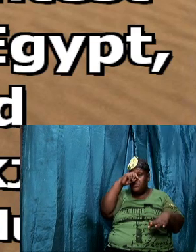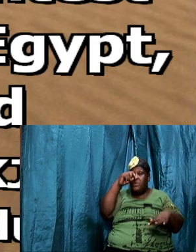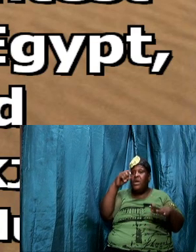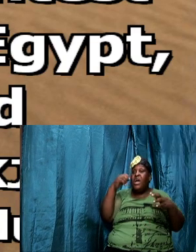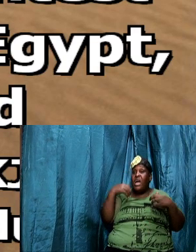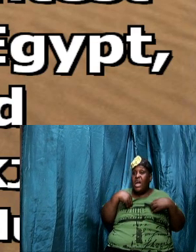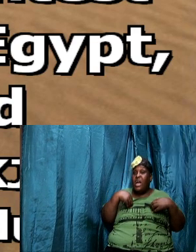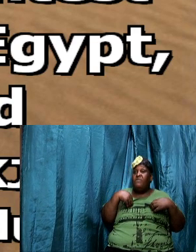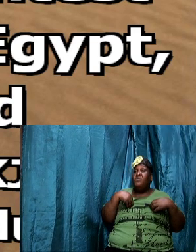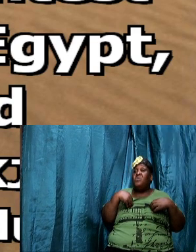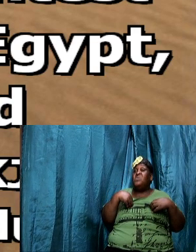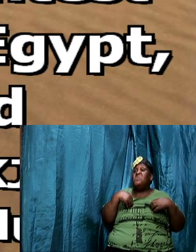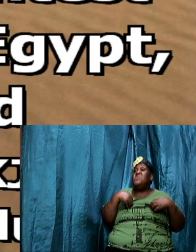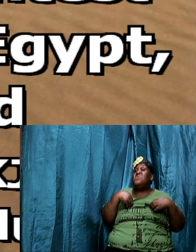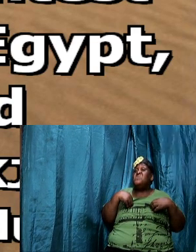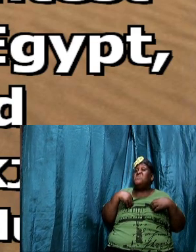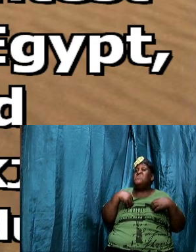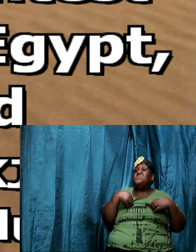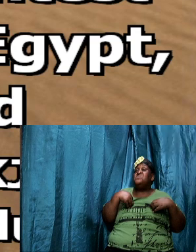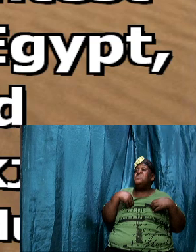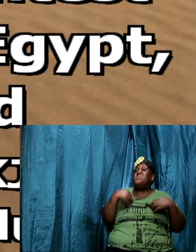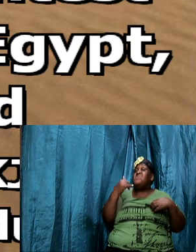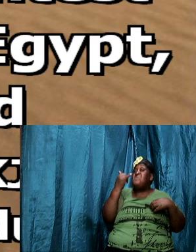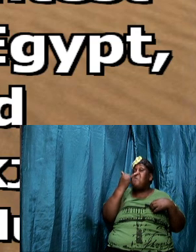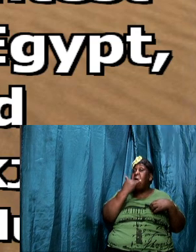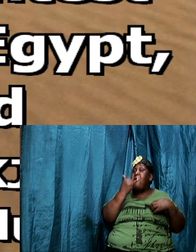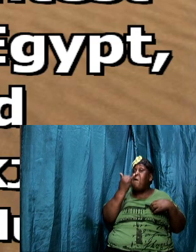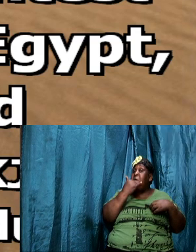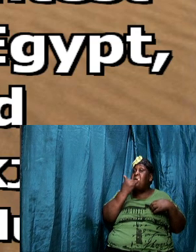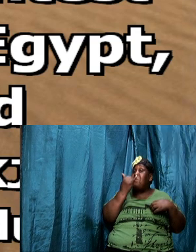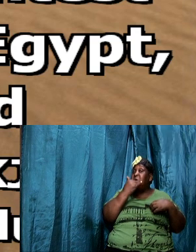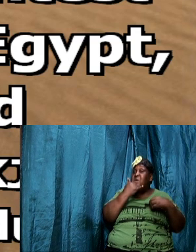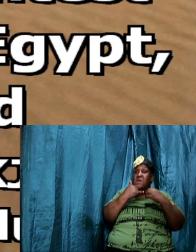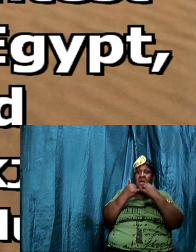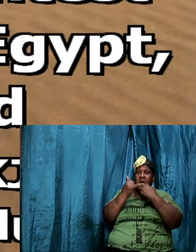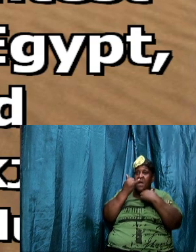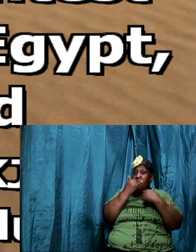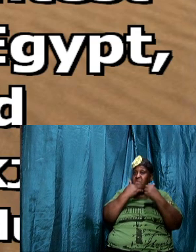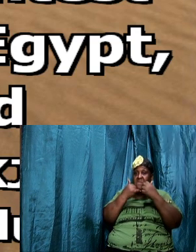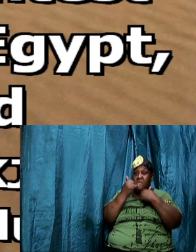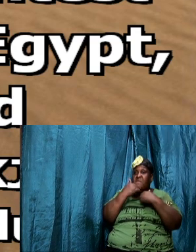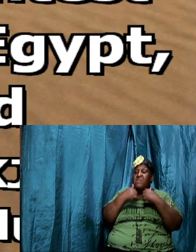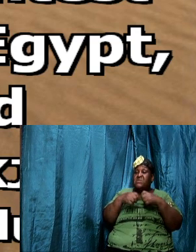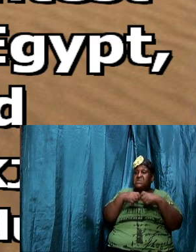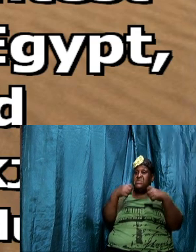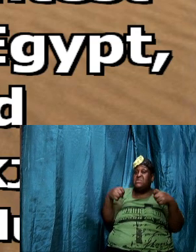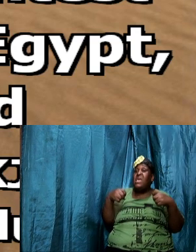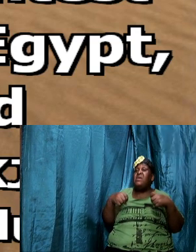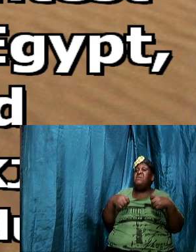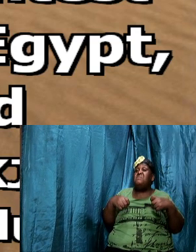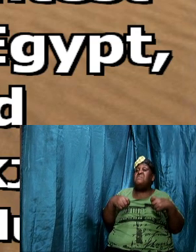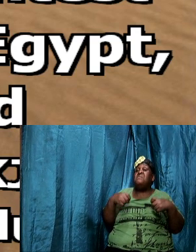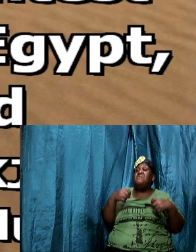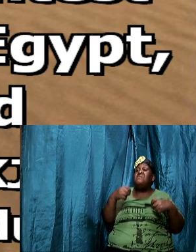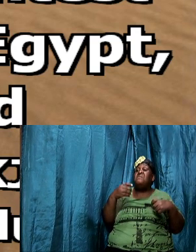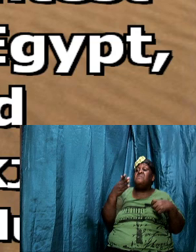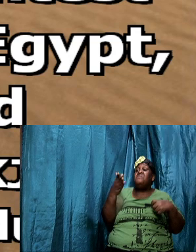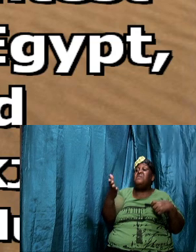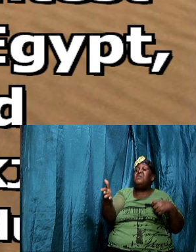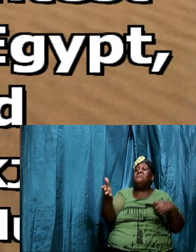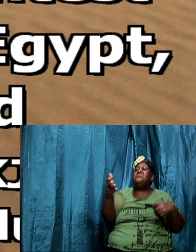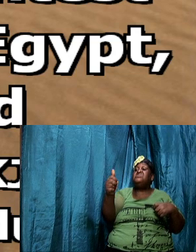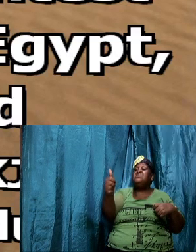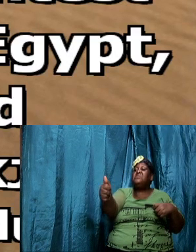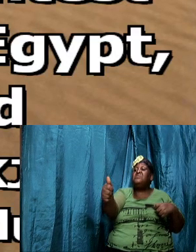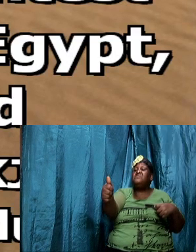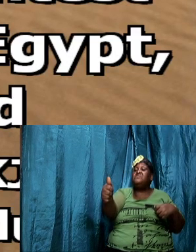to your people who you brought up out of the land of Egypt. Go go down to them, for they have corrupted